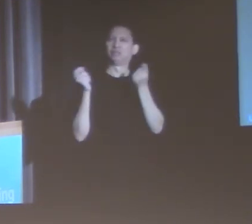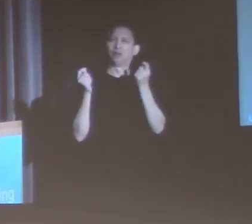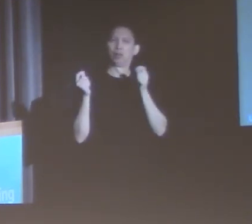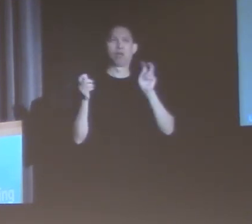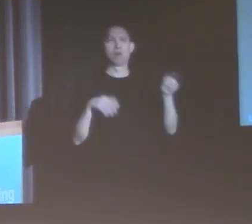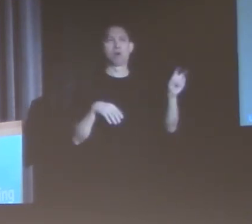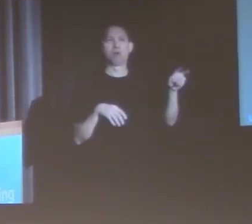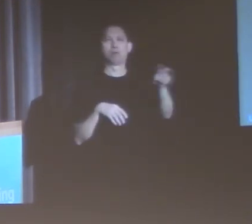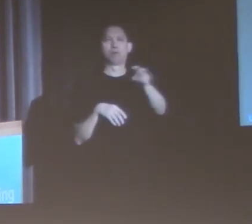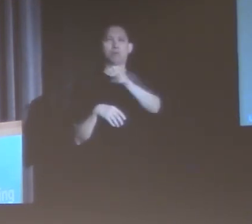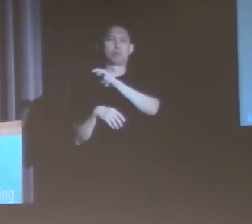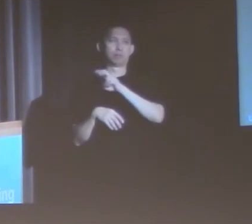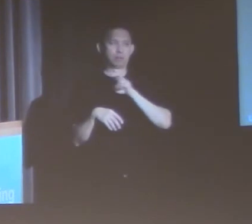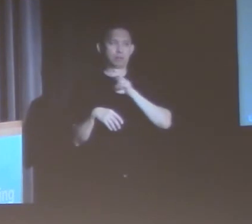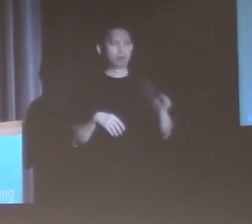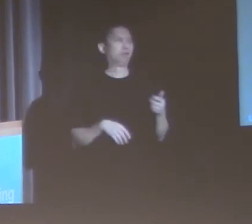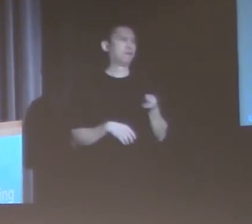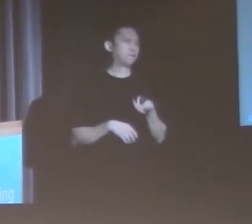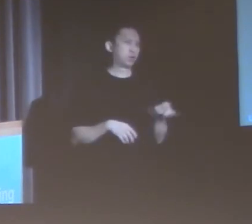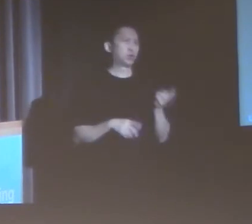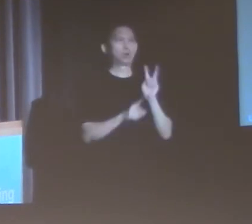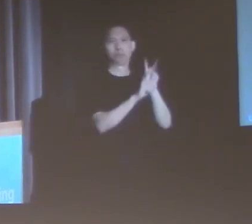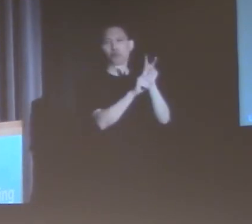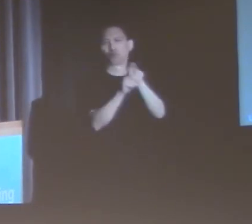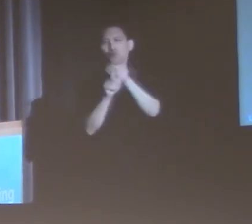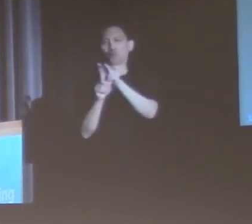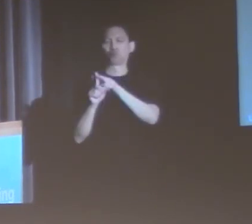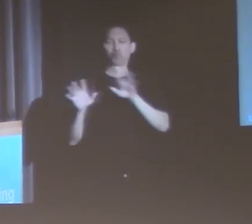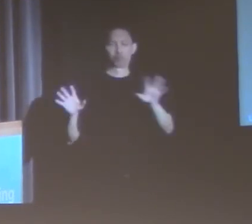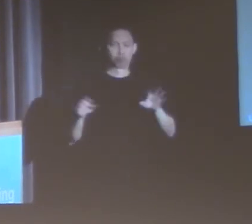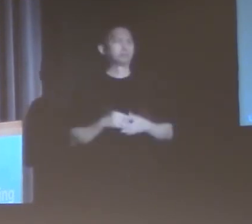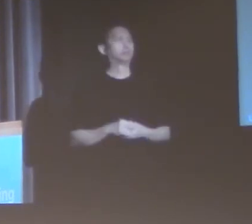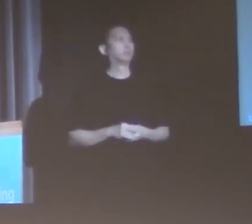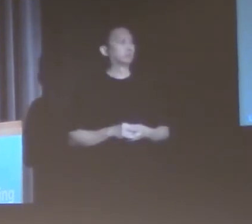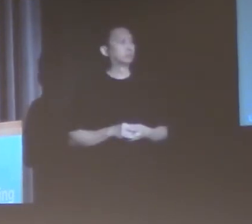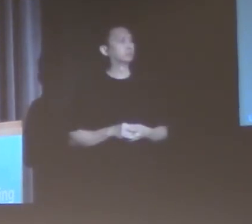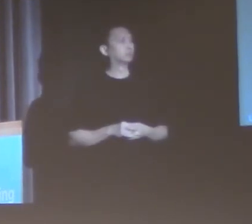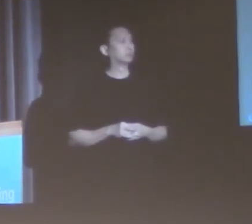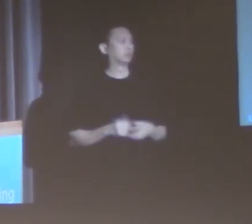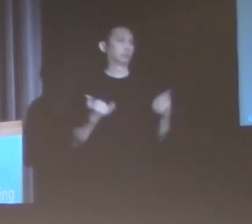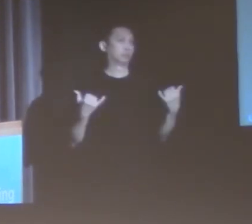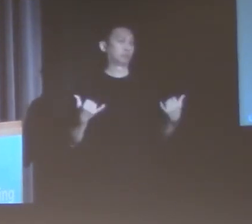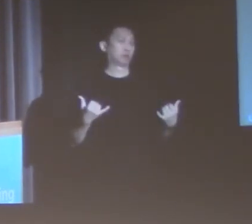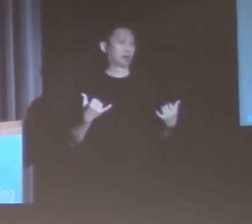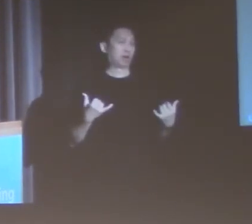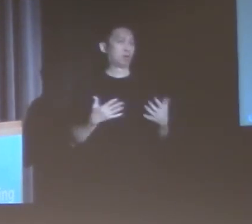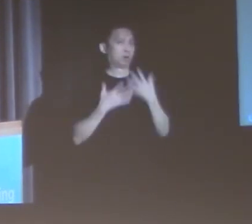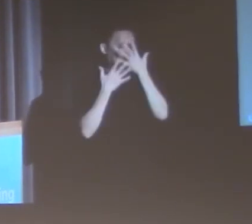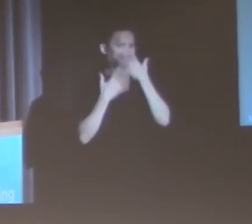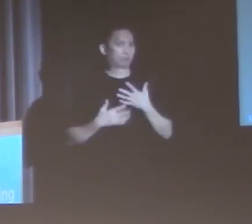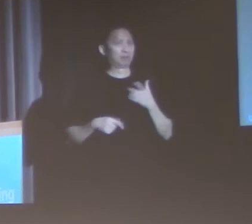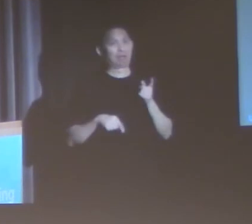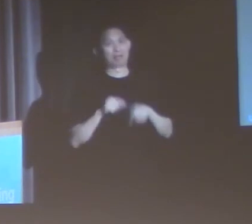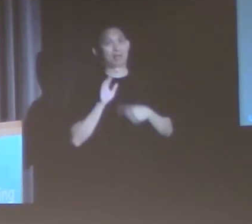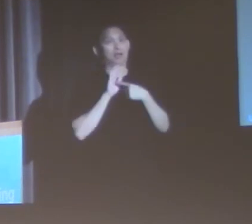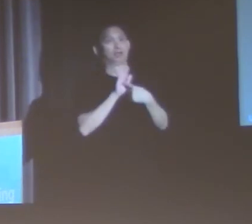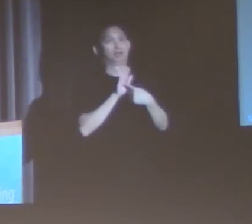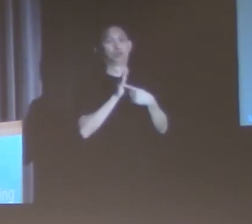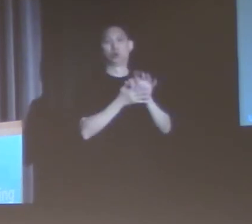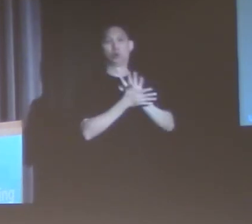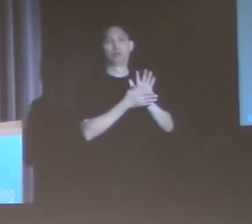a few festivals that we are touring with the film, but unfortunately, I cannot show the film to